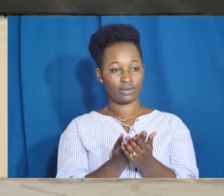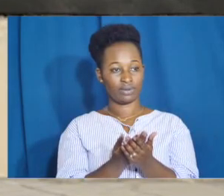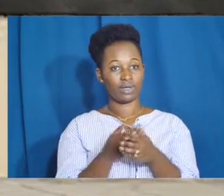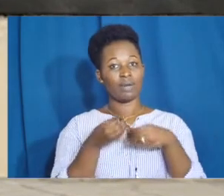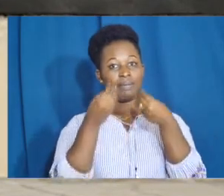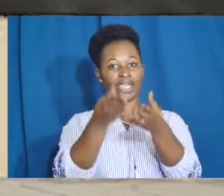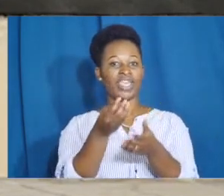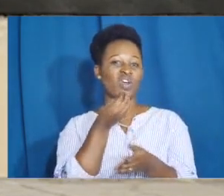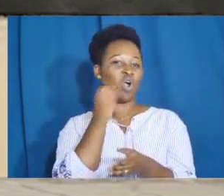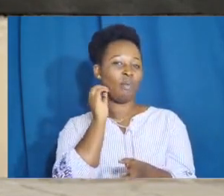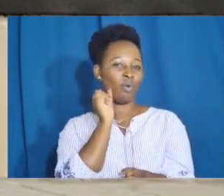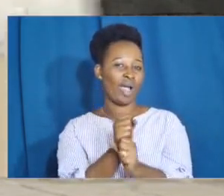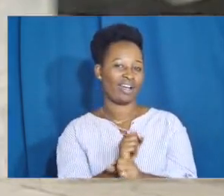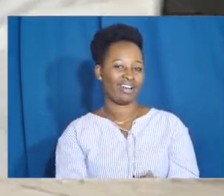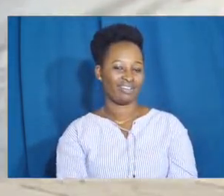you homework.